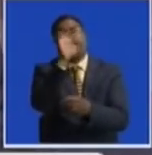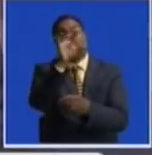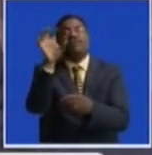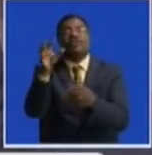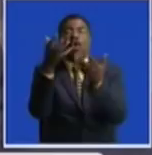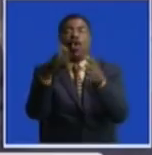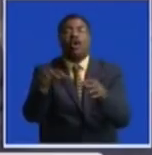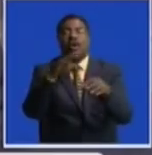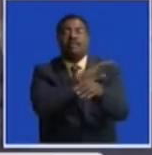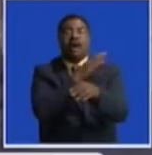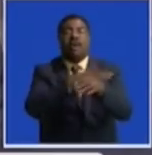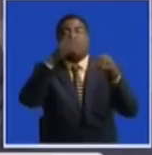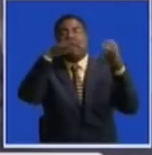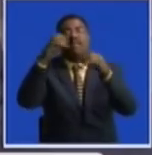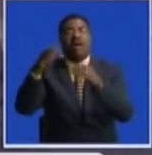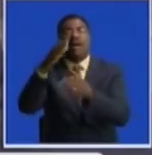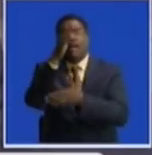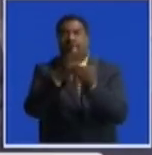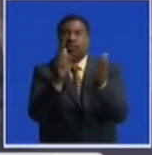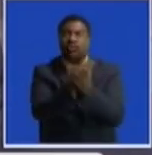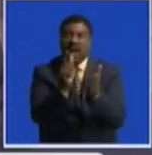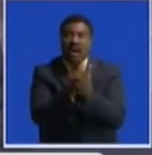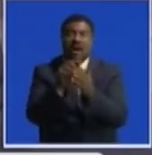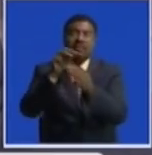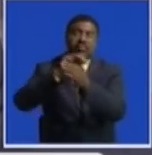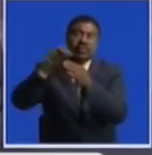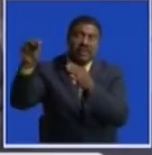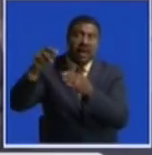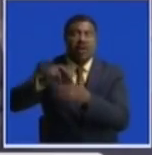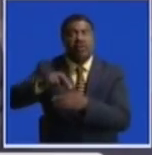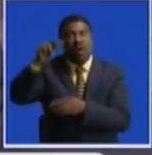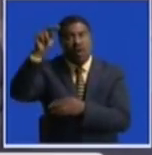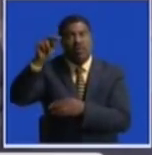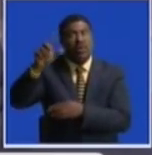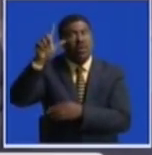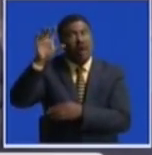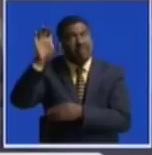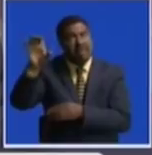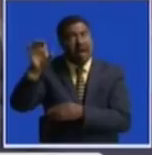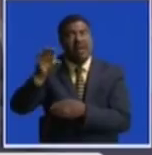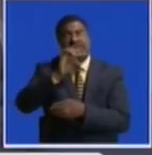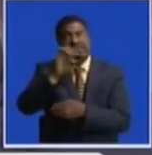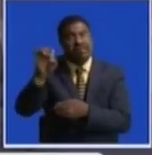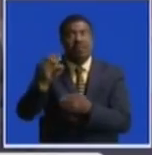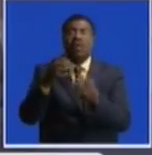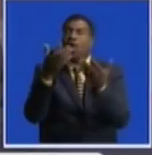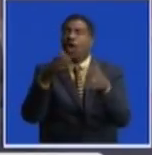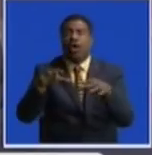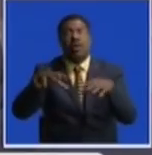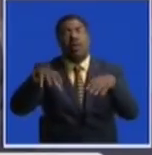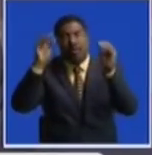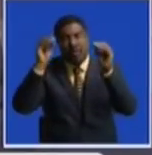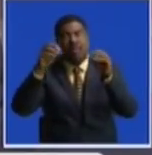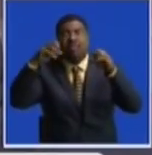power. And we're talking about part of Lusaka, Muchinga, Northern, Luapula and Eastern provinces. And so in the